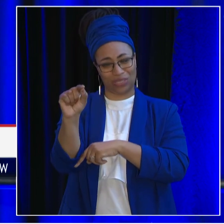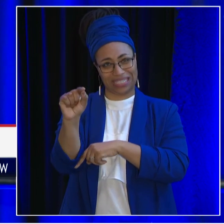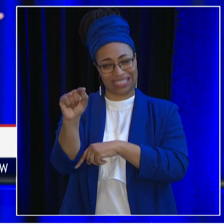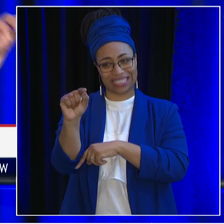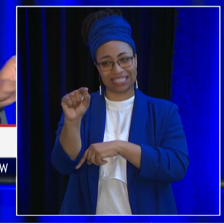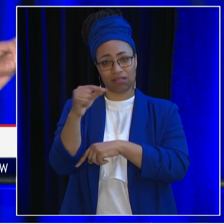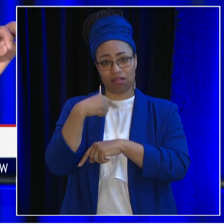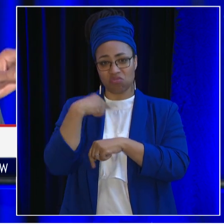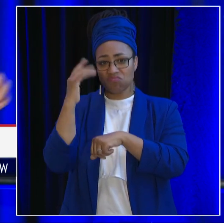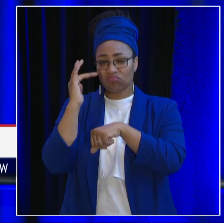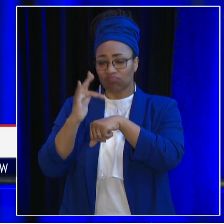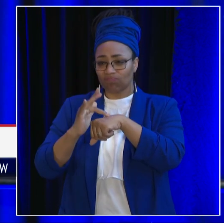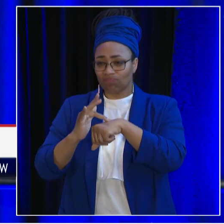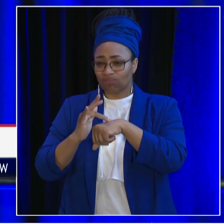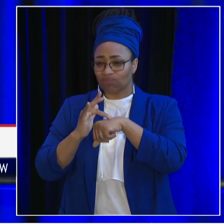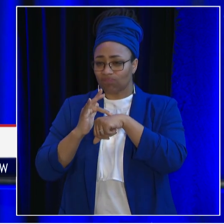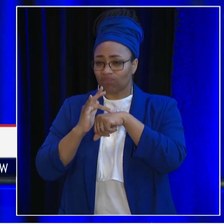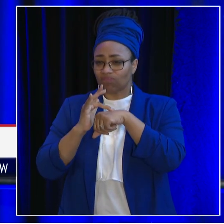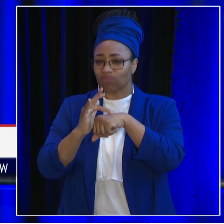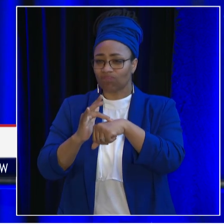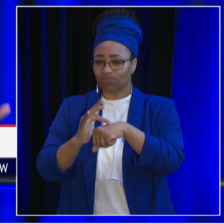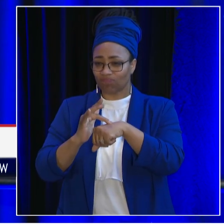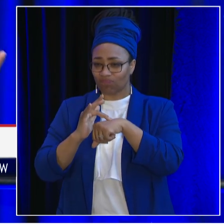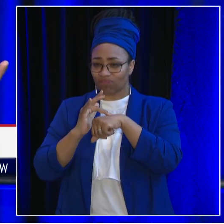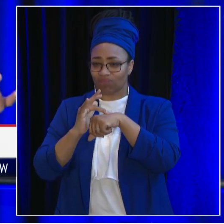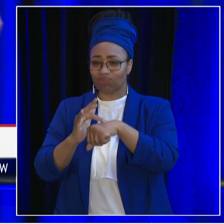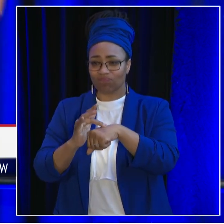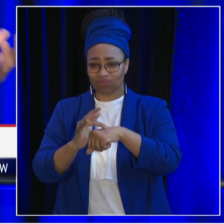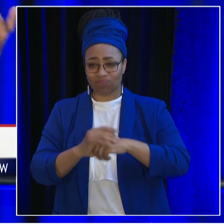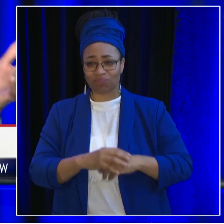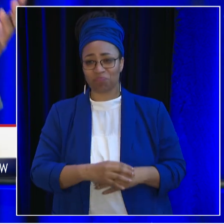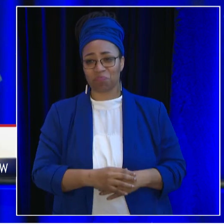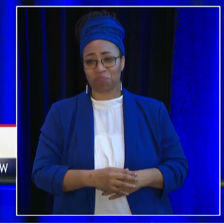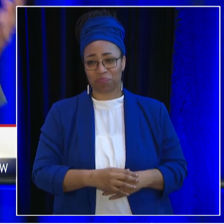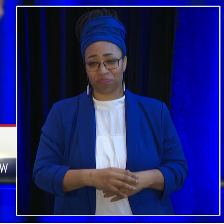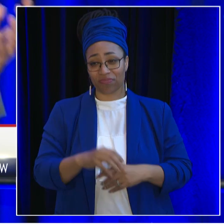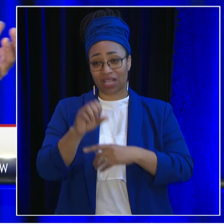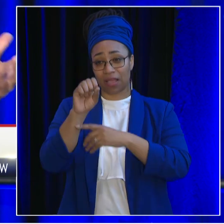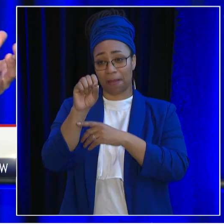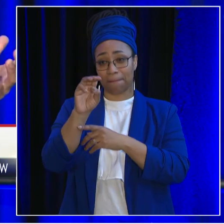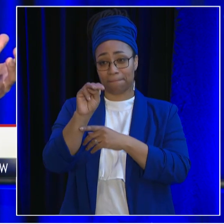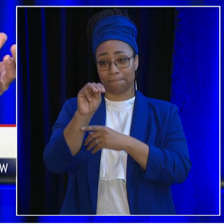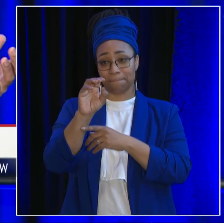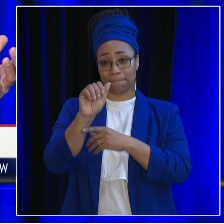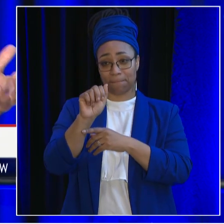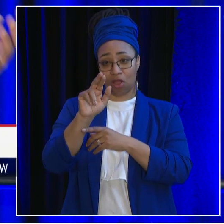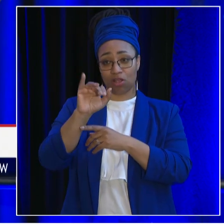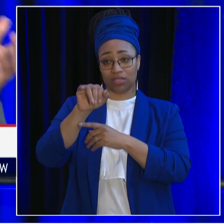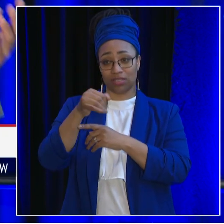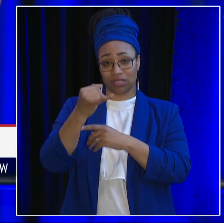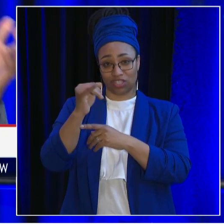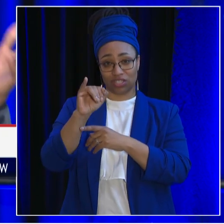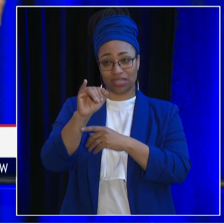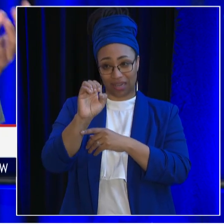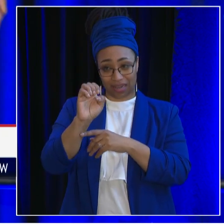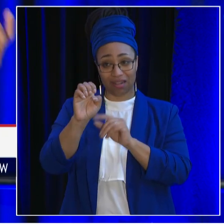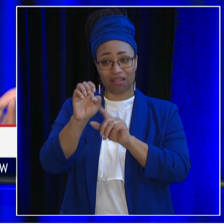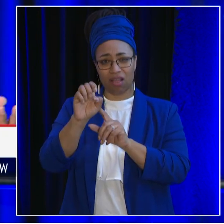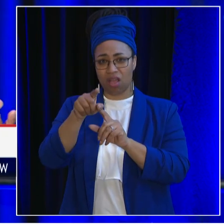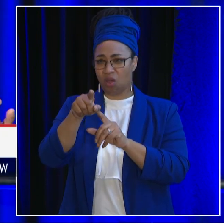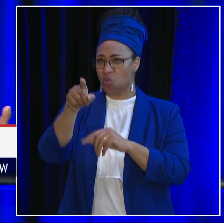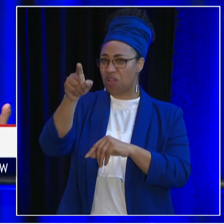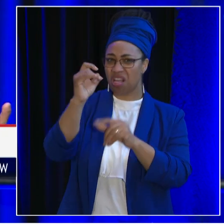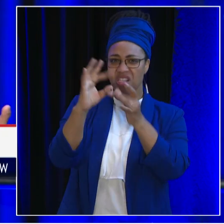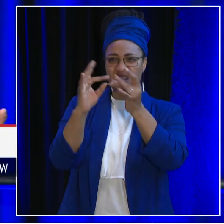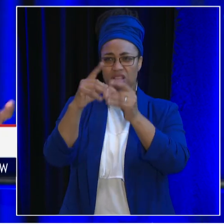happened after that shooting at Marjory Stoneman Douglas, where those young people got up and said, we call BS, because we deserve to be